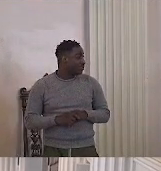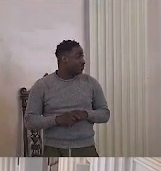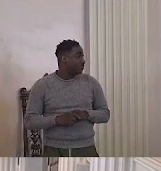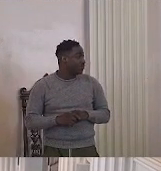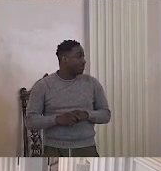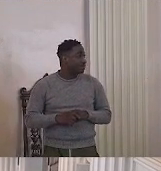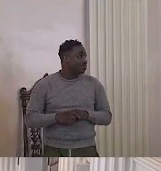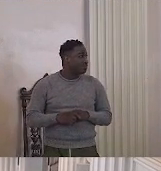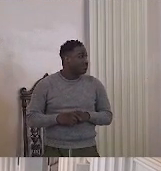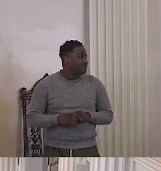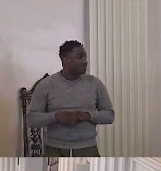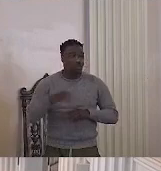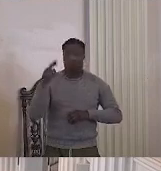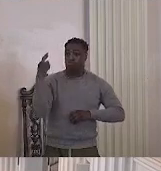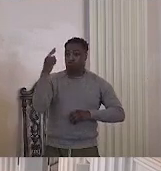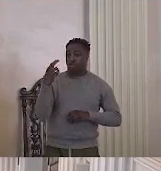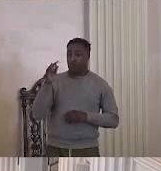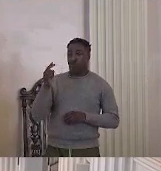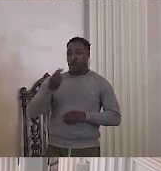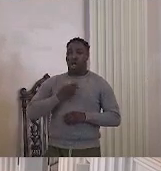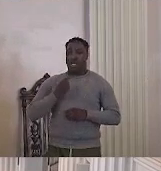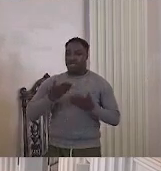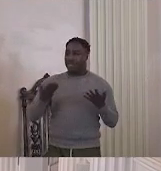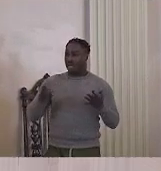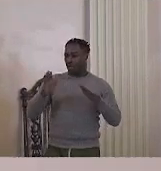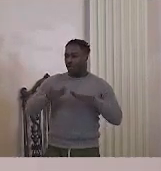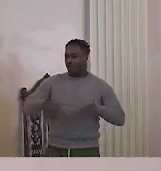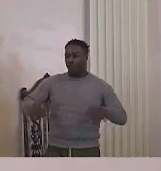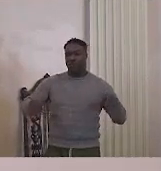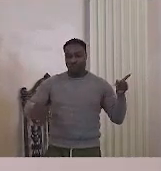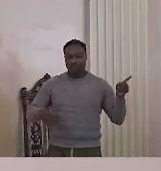the reason for us to be here.